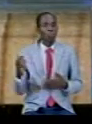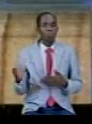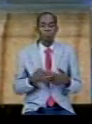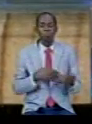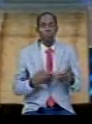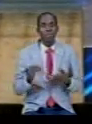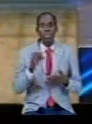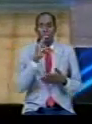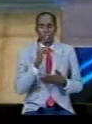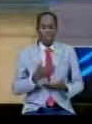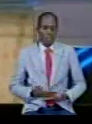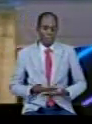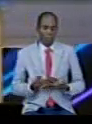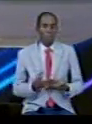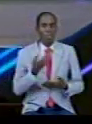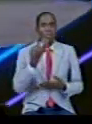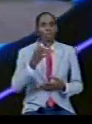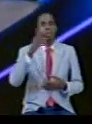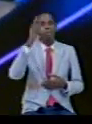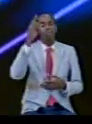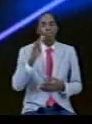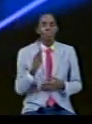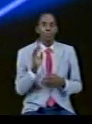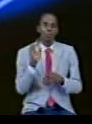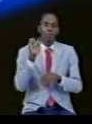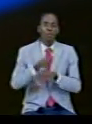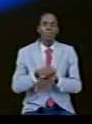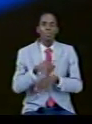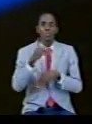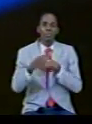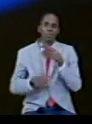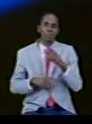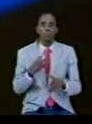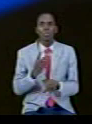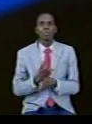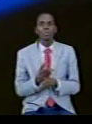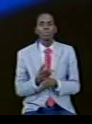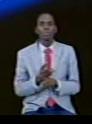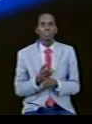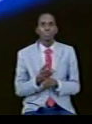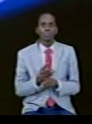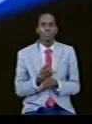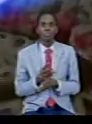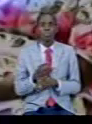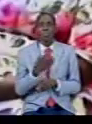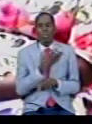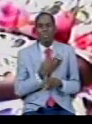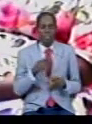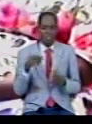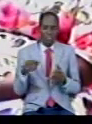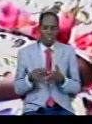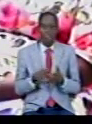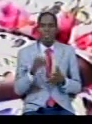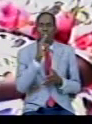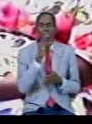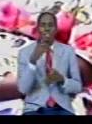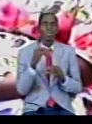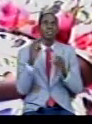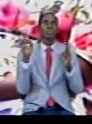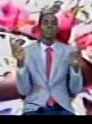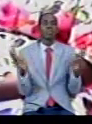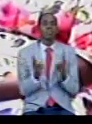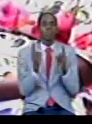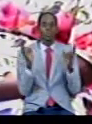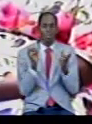is born of God overcometh the world. And this is the victory